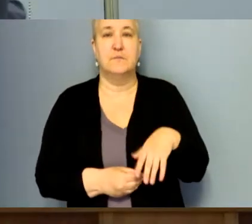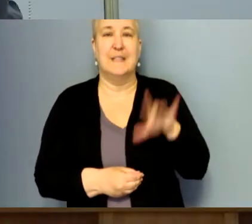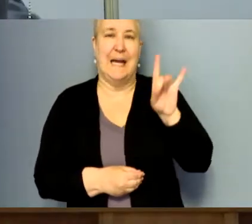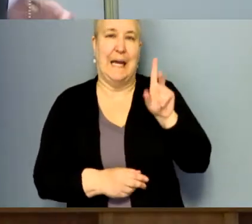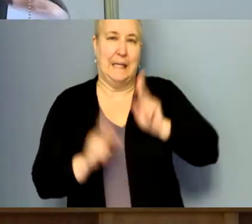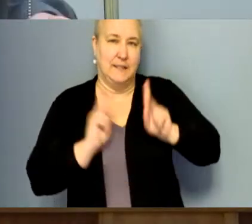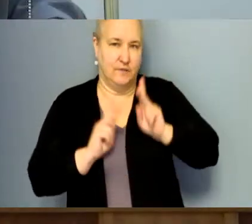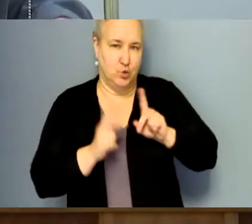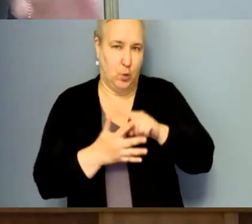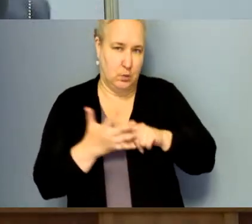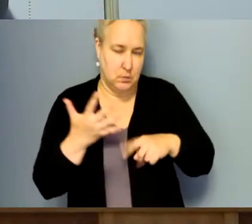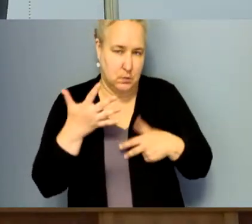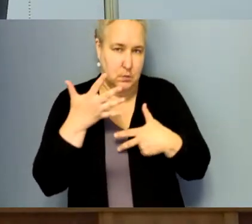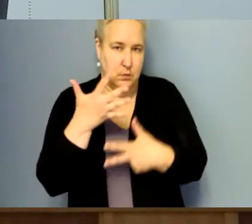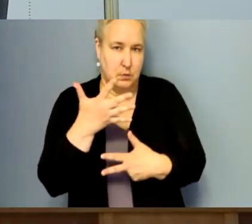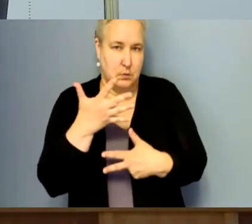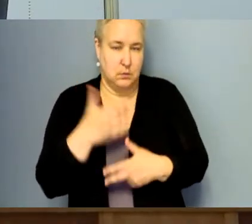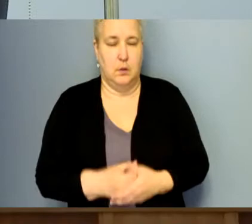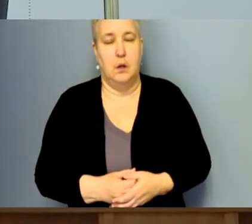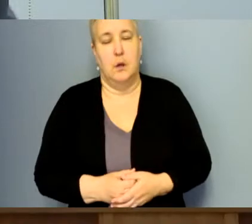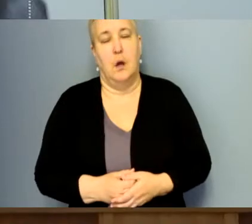individuals.